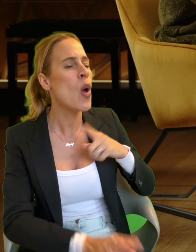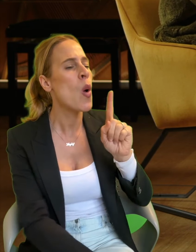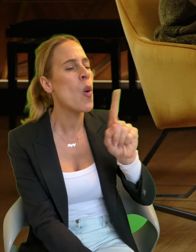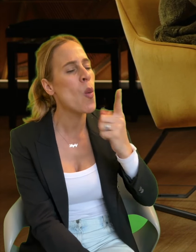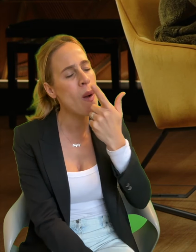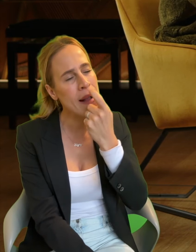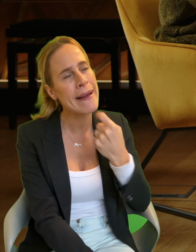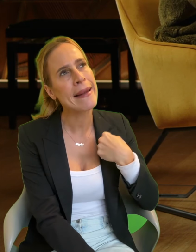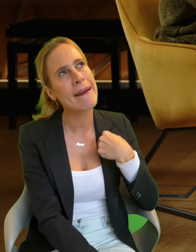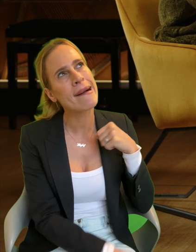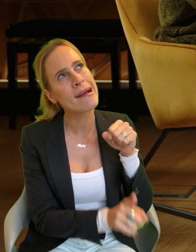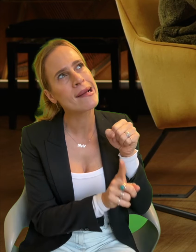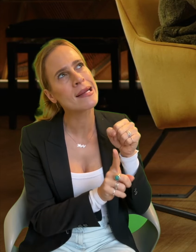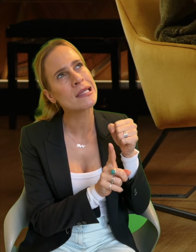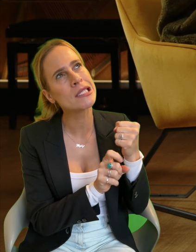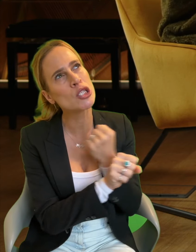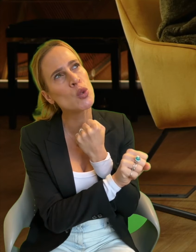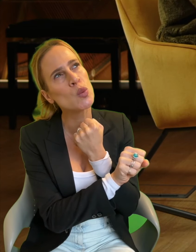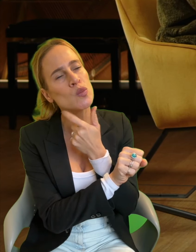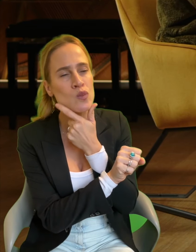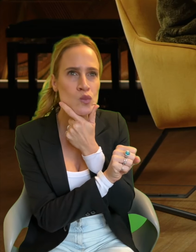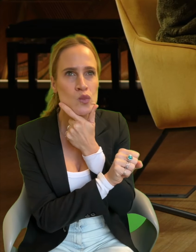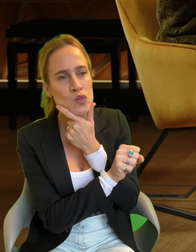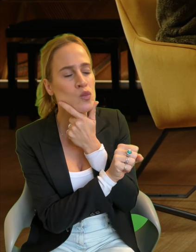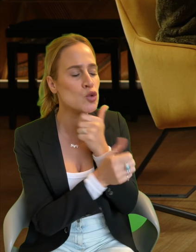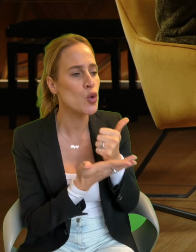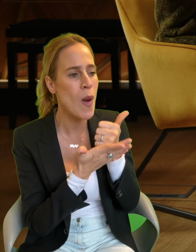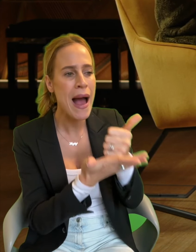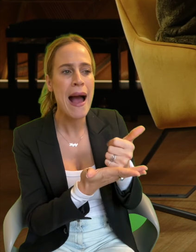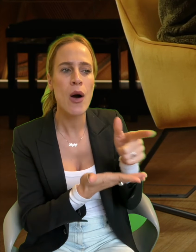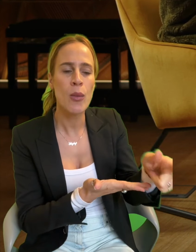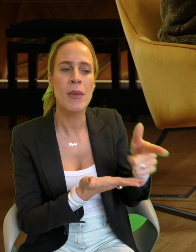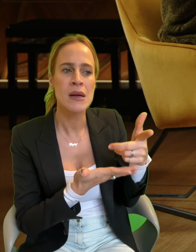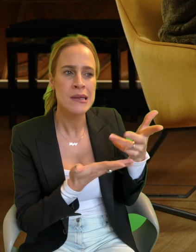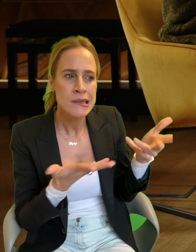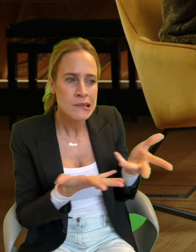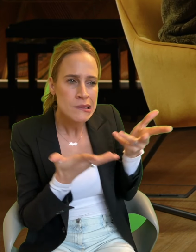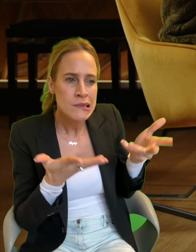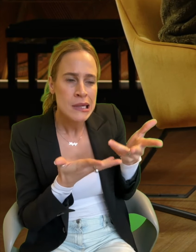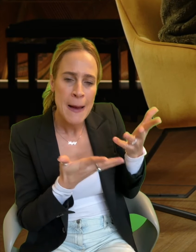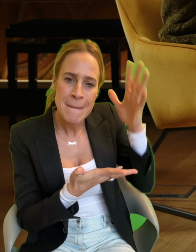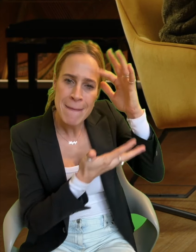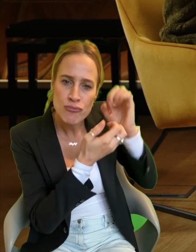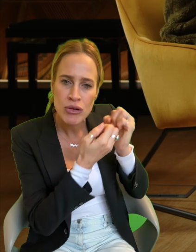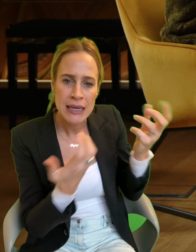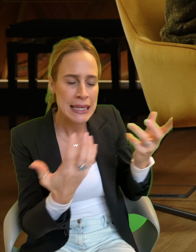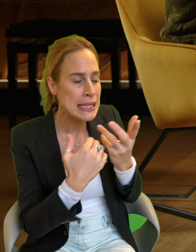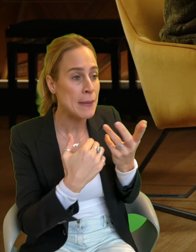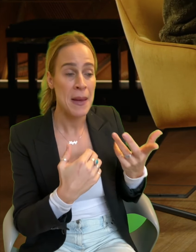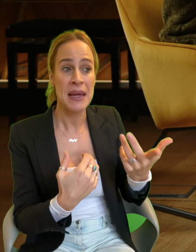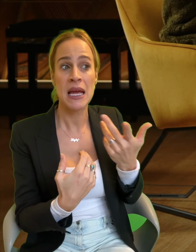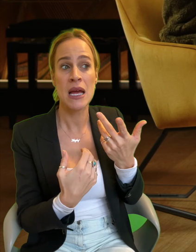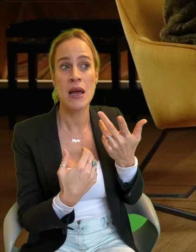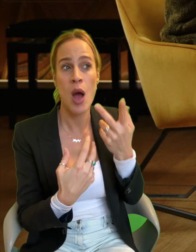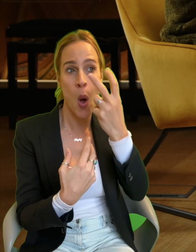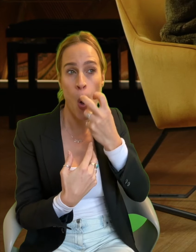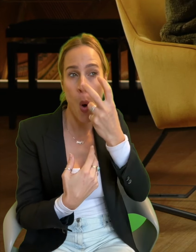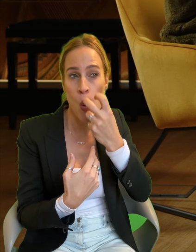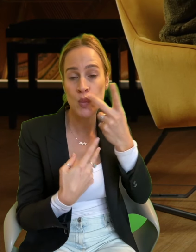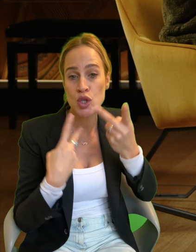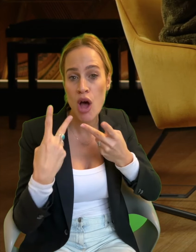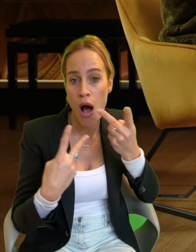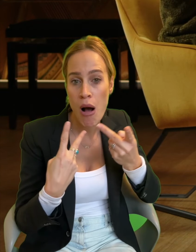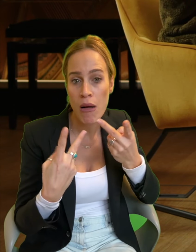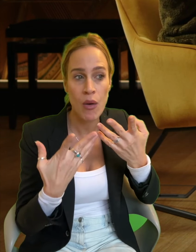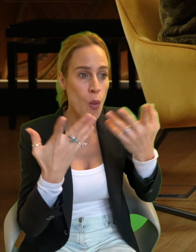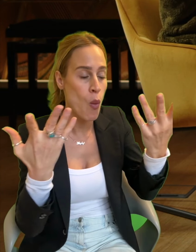do to possibly jog that person's memory? Is it a song? Is it an old Bob Marley song? Is it an old Elvis song?